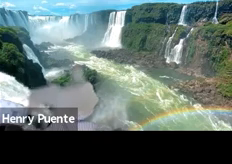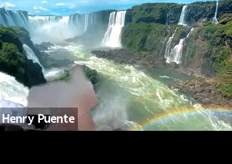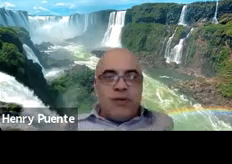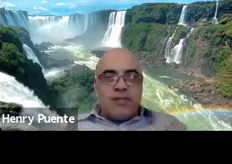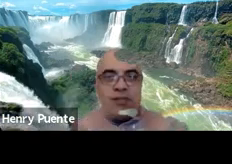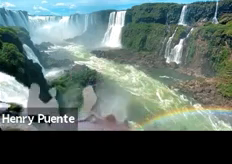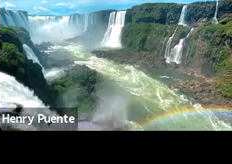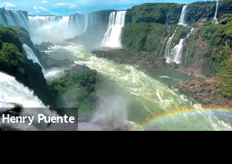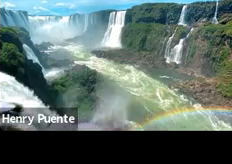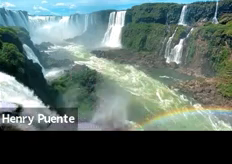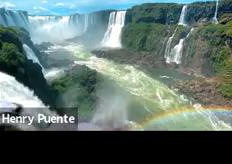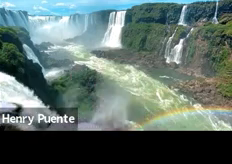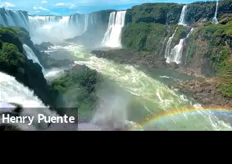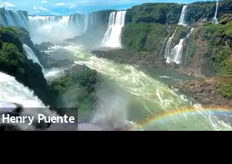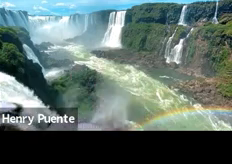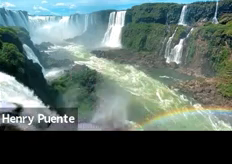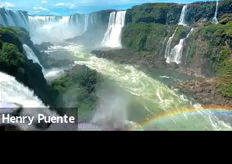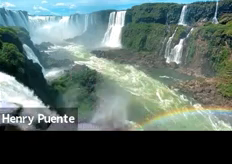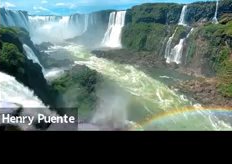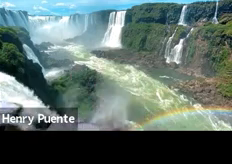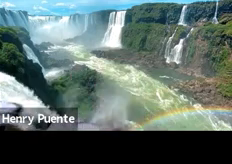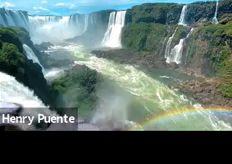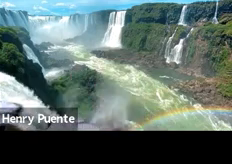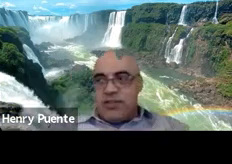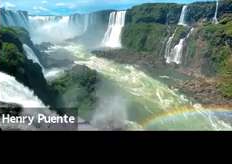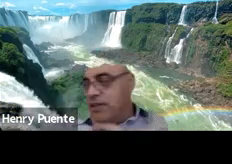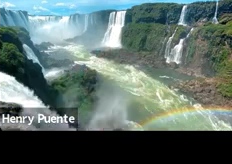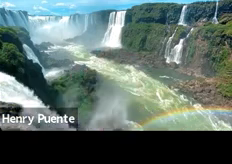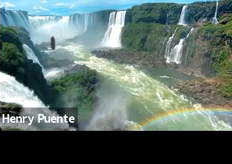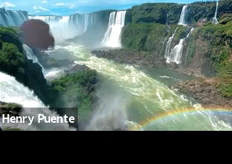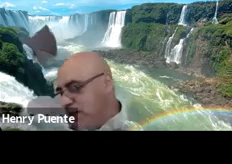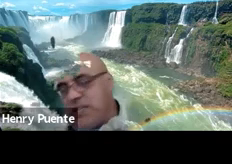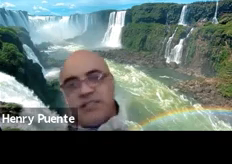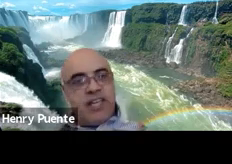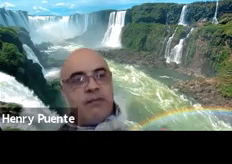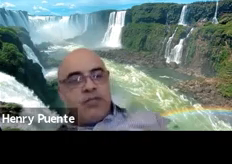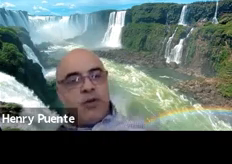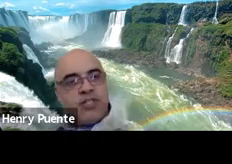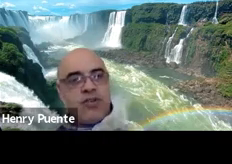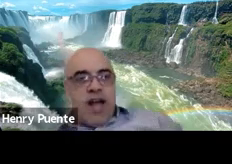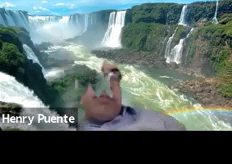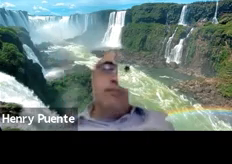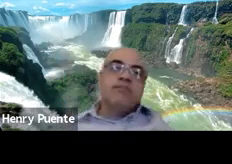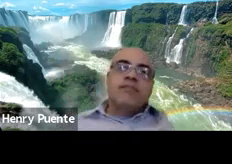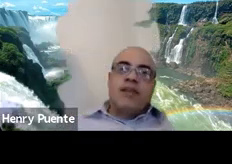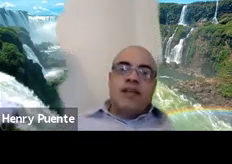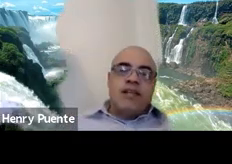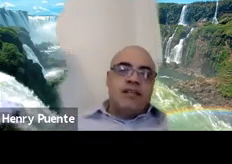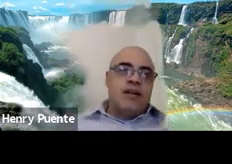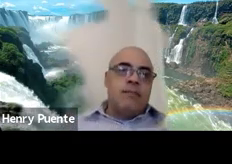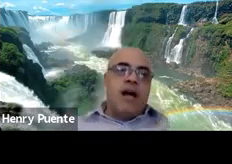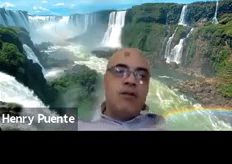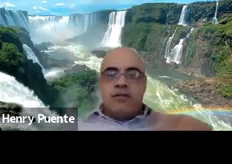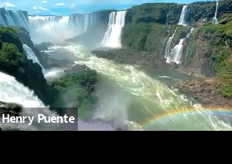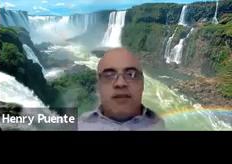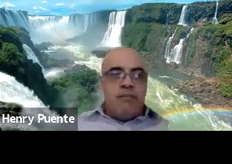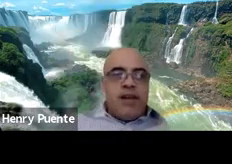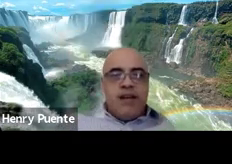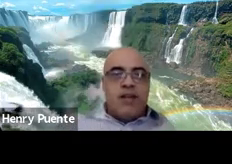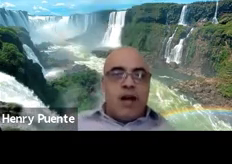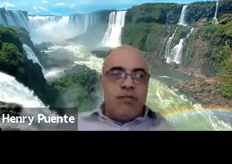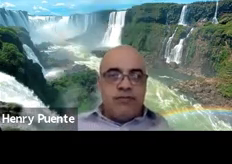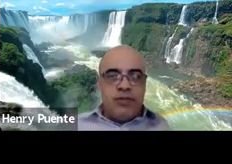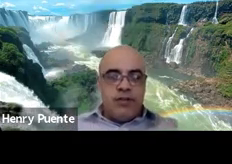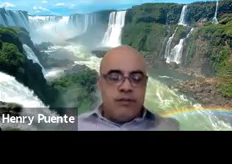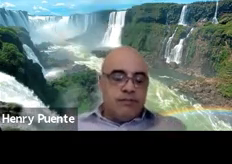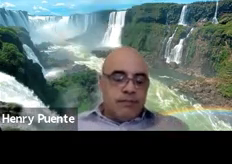we had one person in our group of friends who was a shoplifter, and we used to give him so much crap and about him being